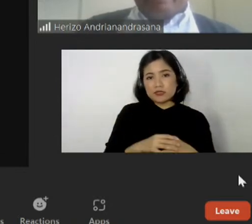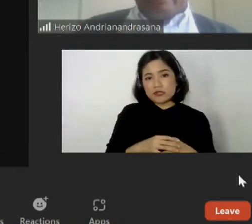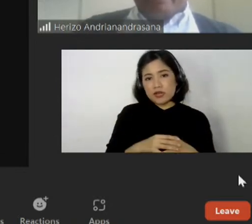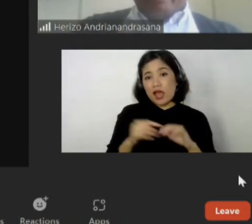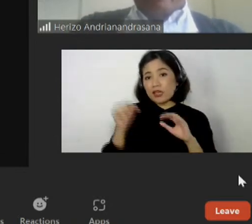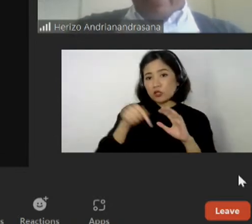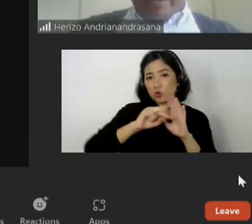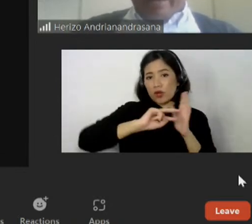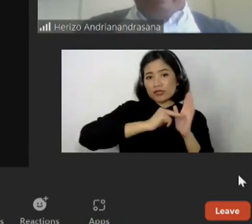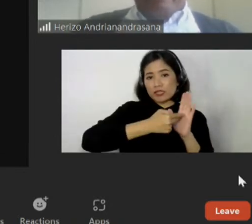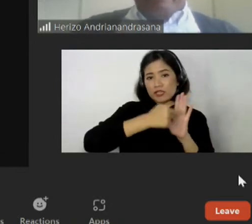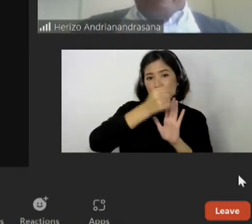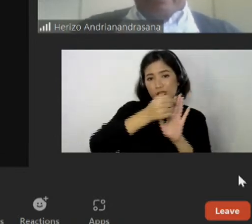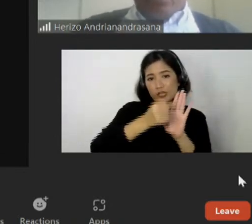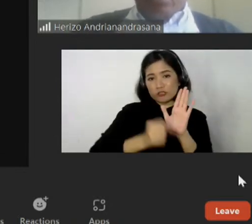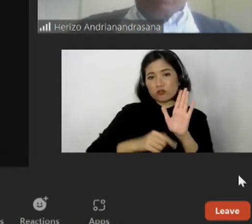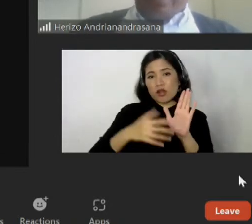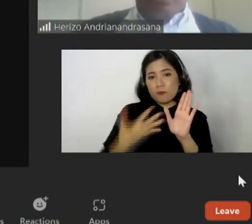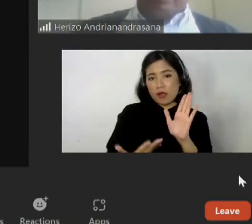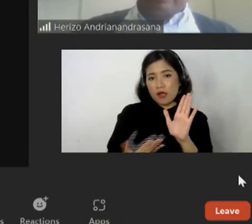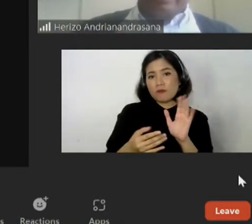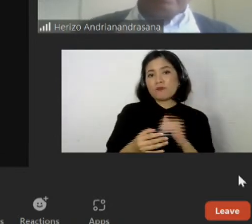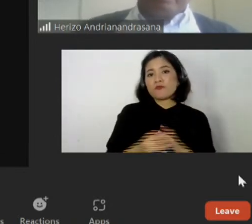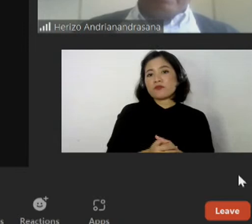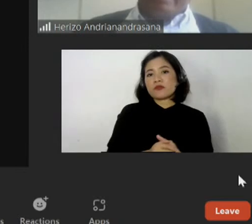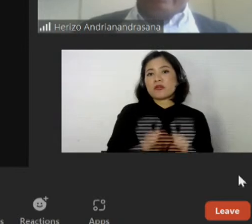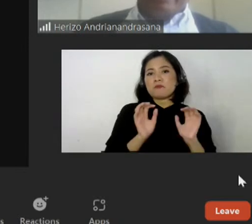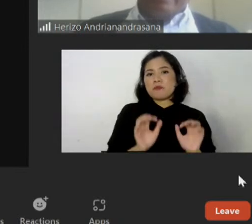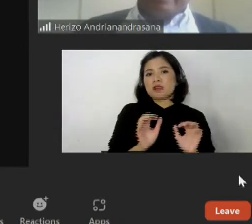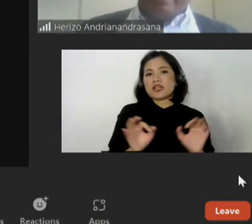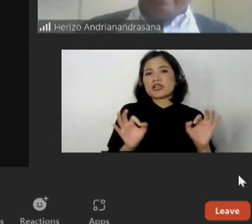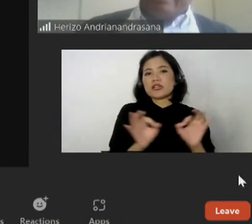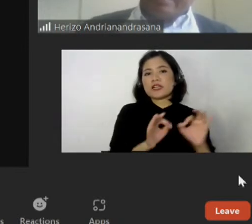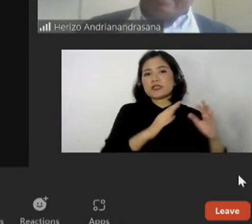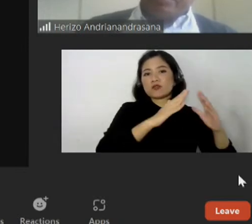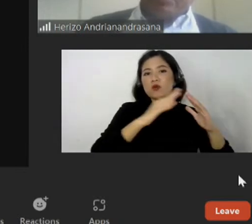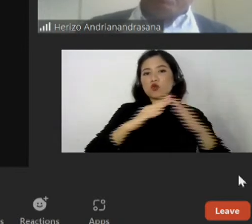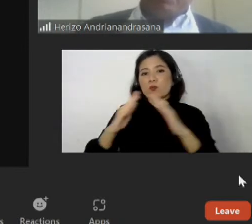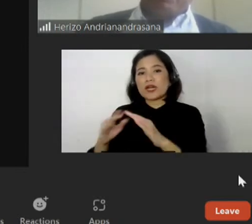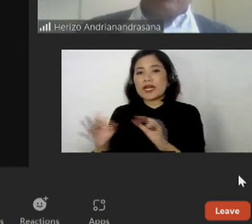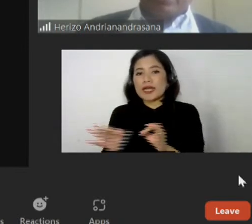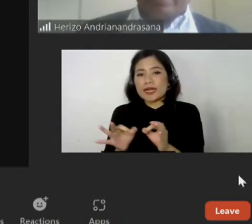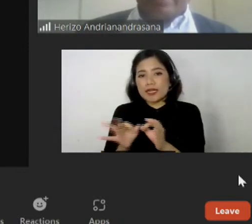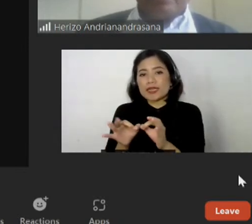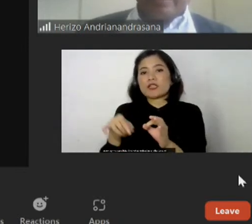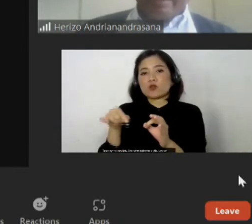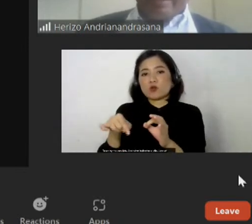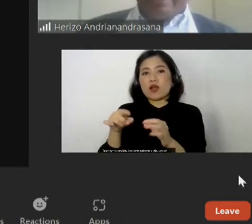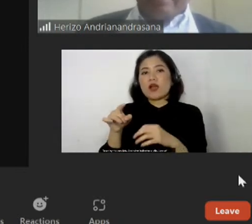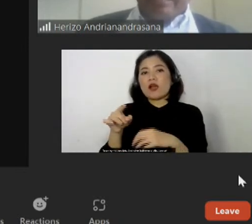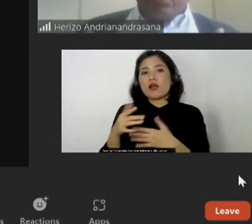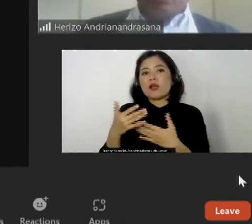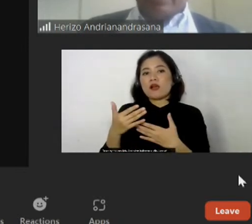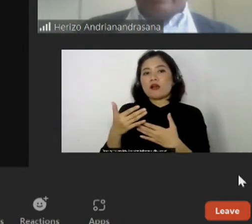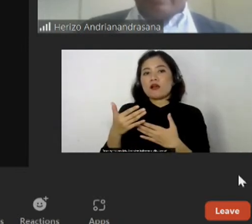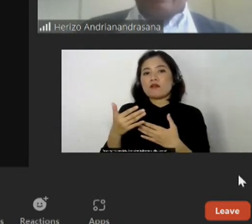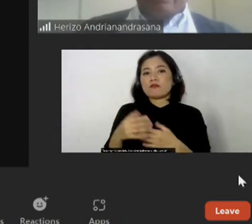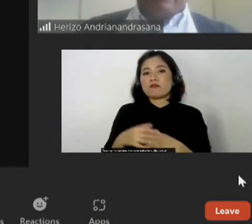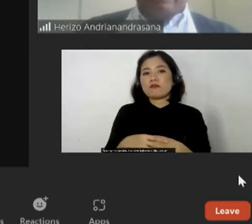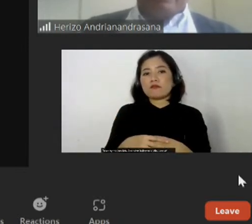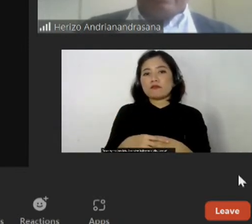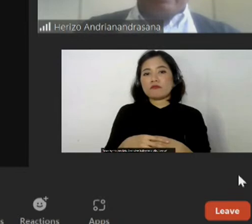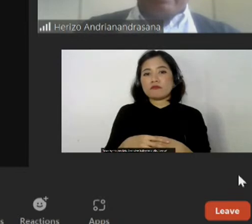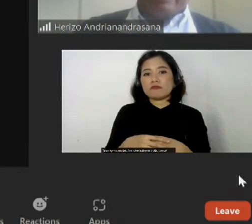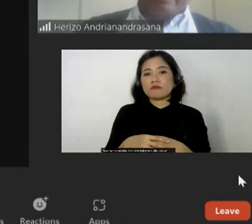indicates that there are lots of houses nearby and there is a high interaction between people and wildlife. And he could